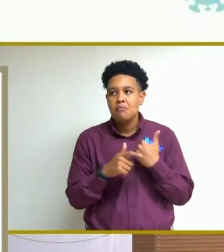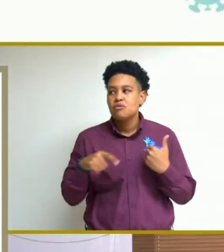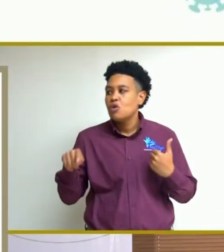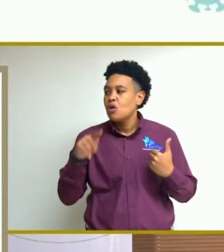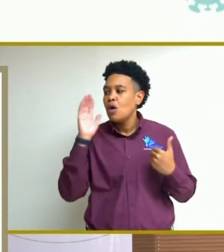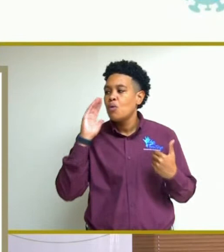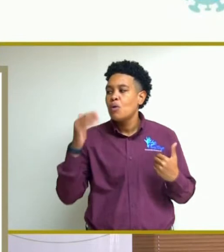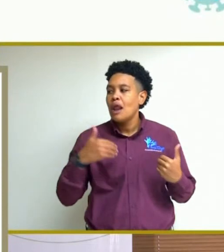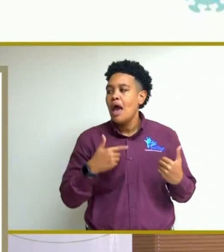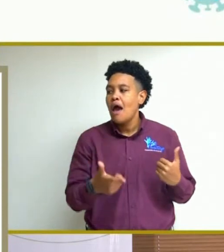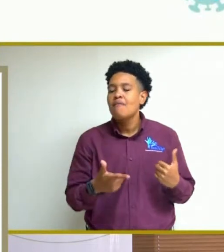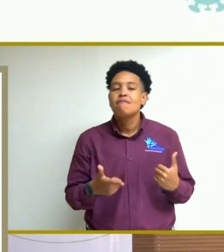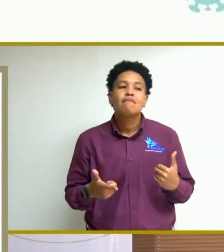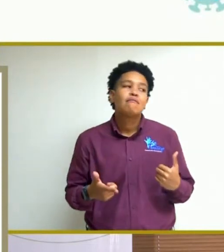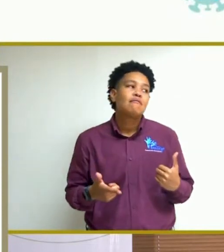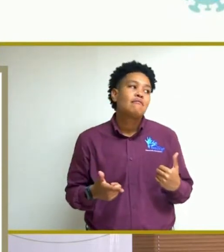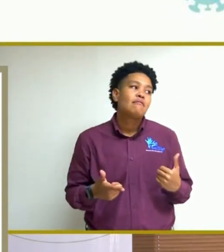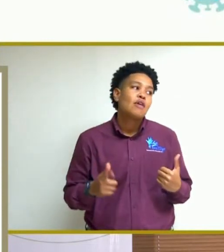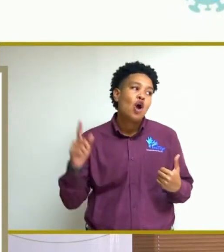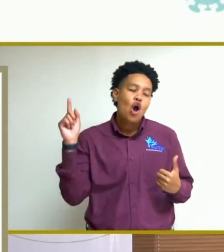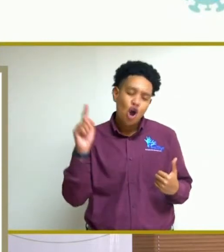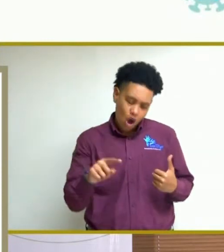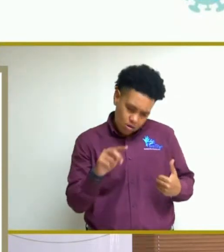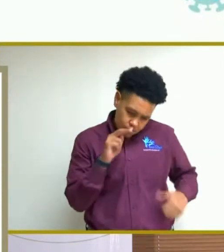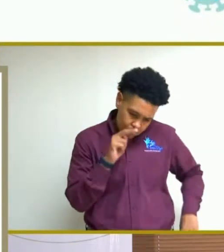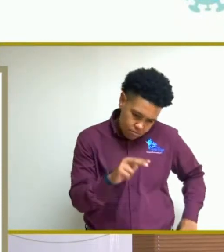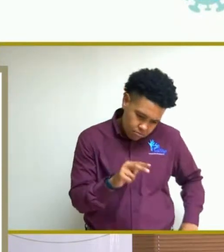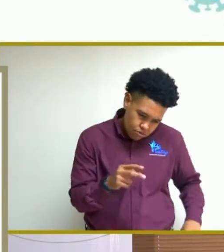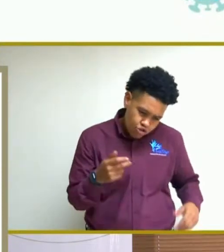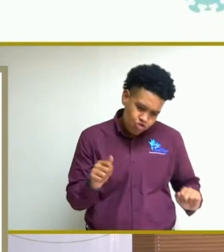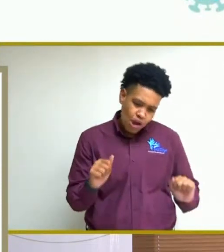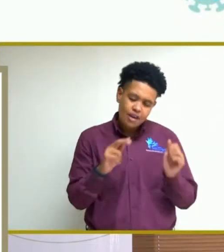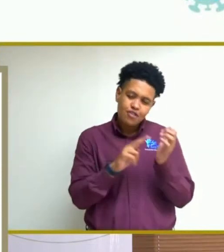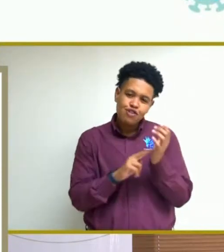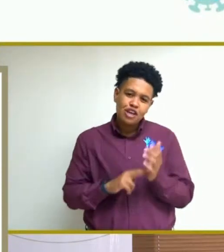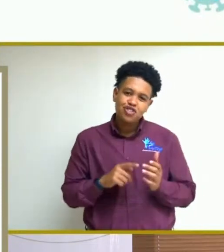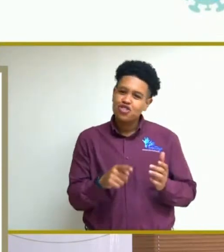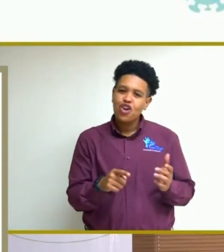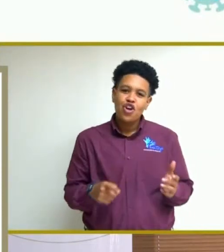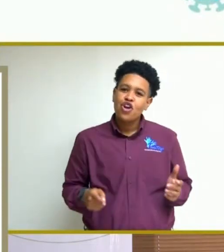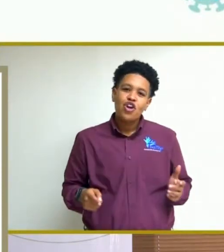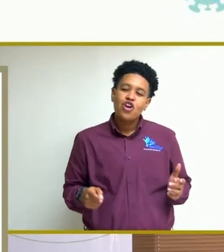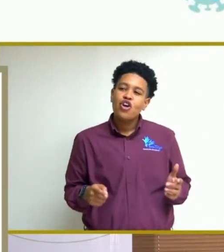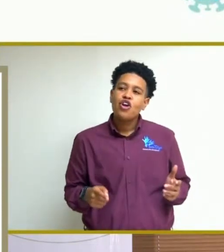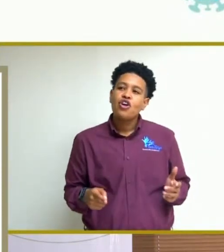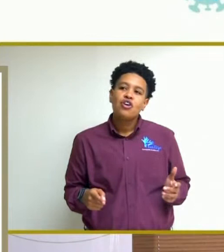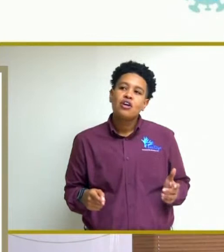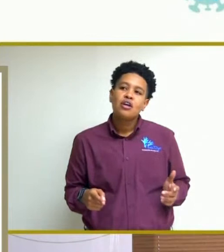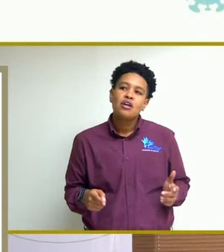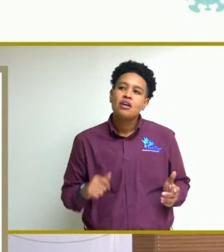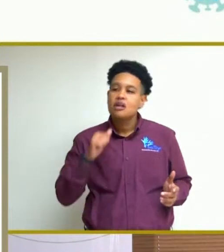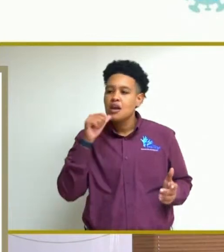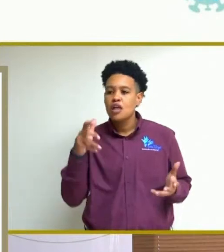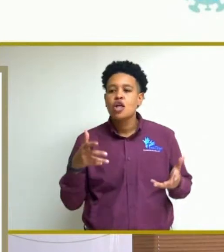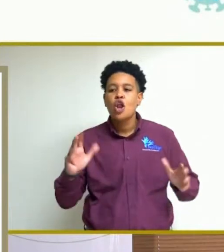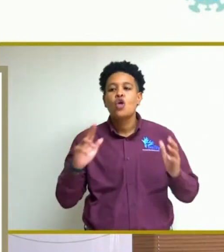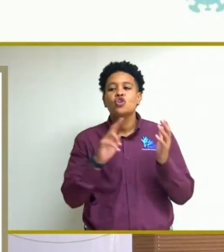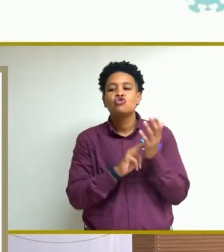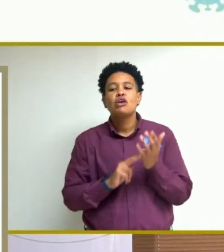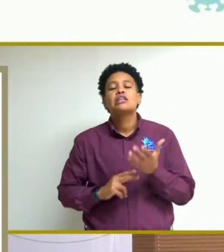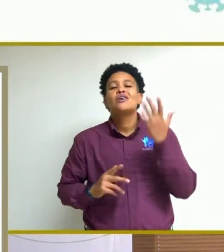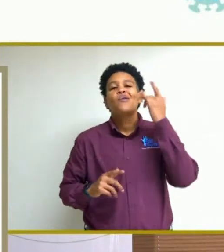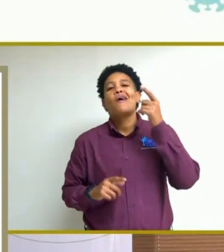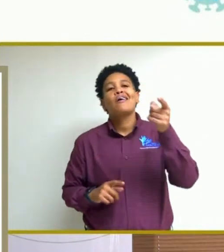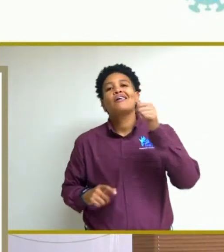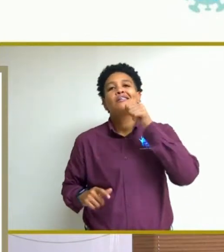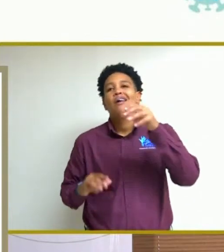have gone into the system, tried to register, and were not allowed to register because they are